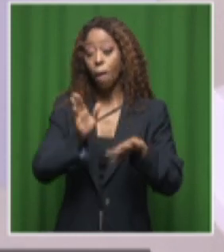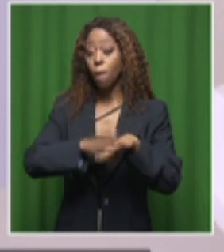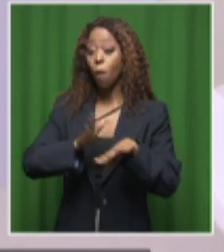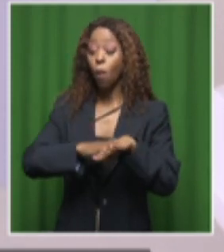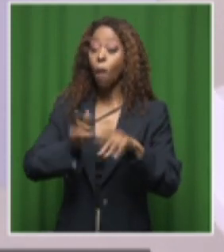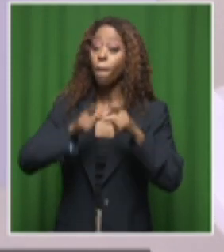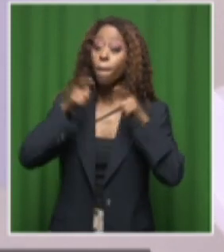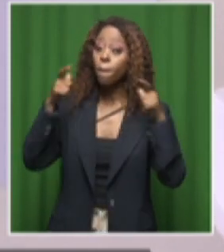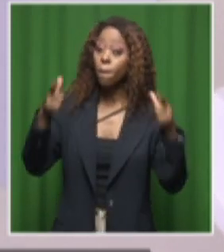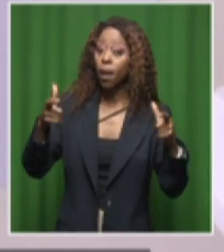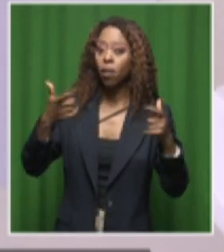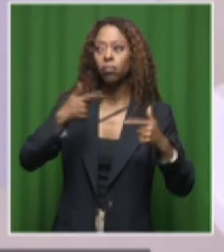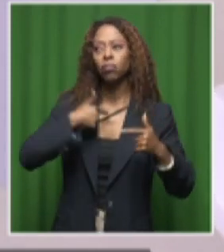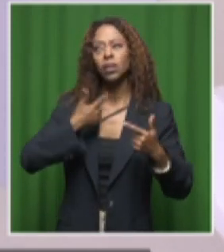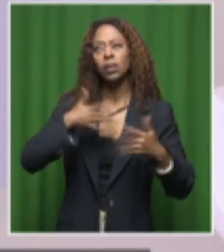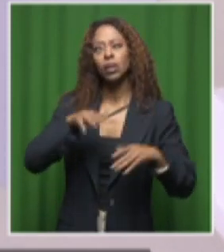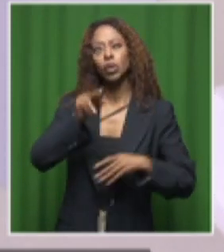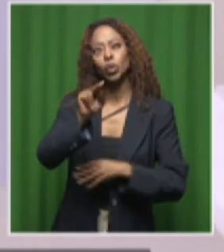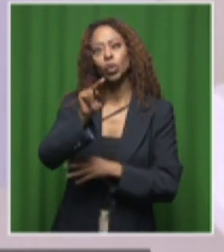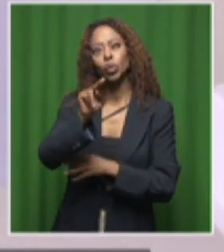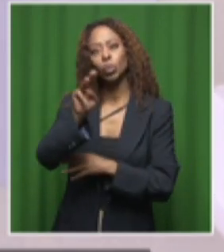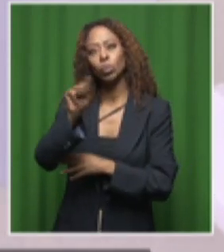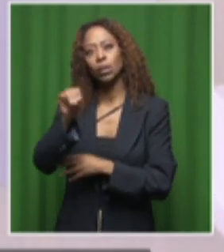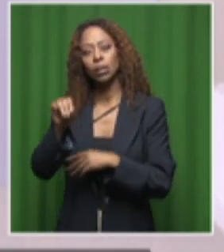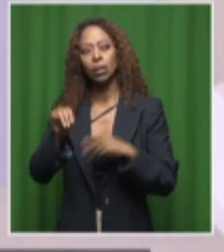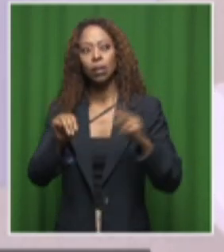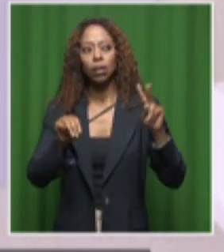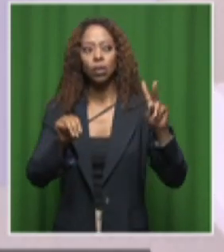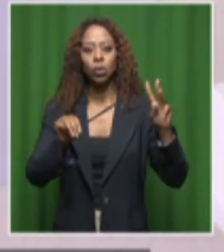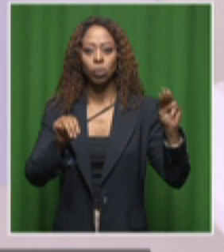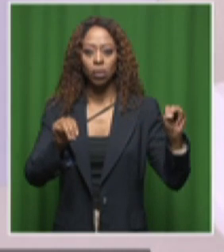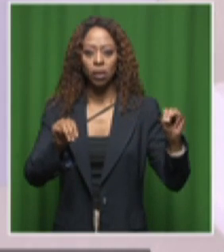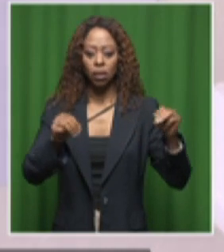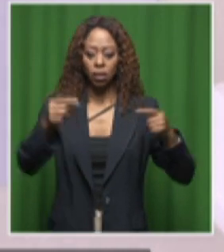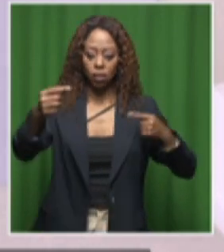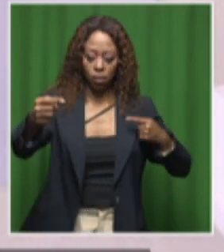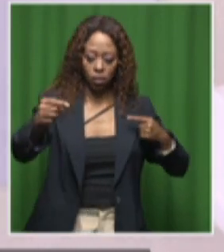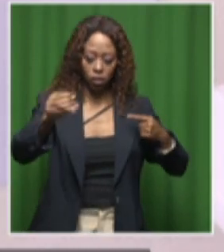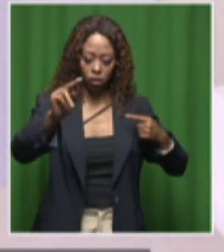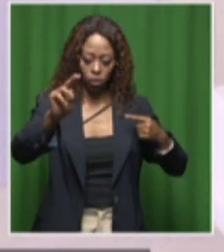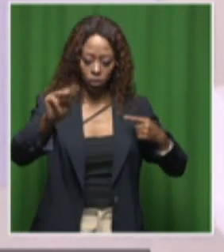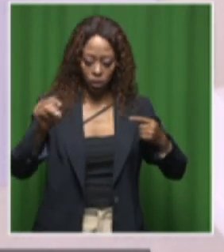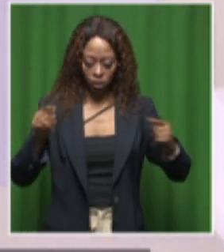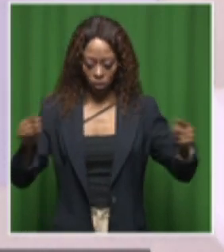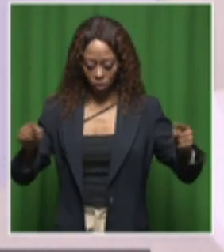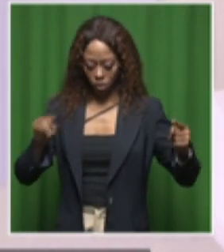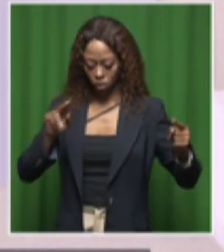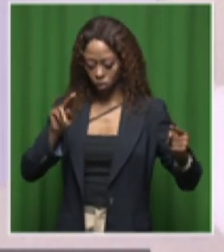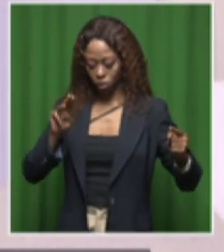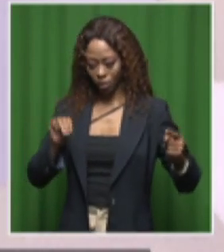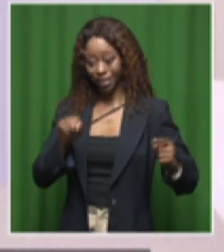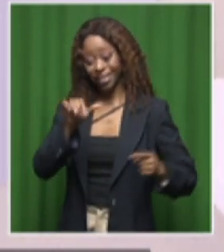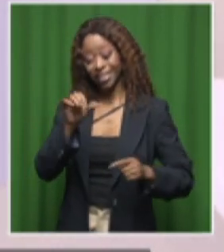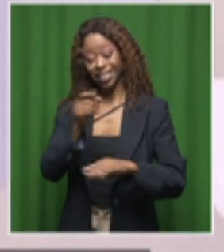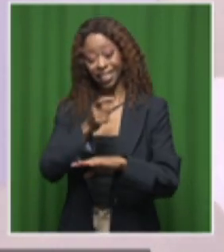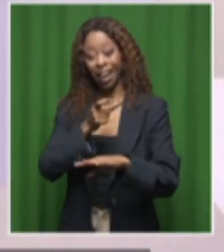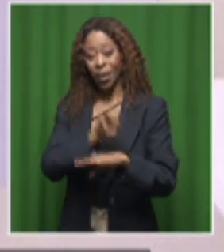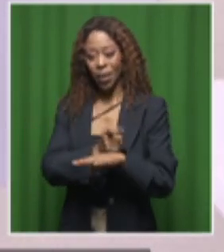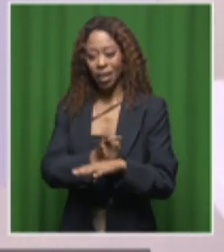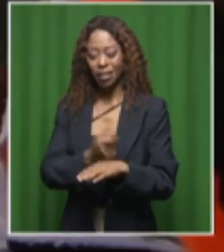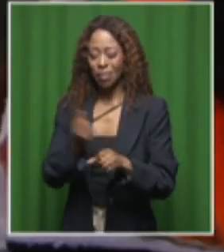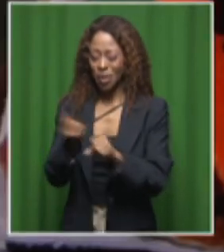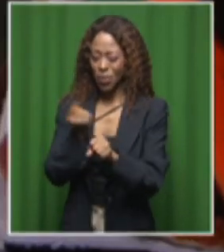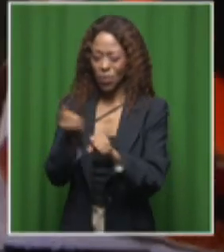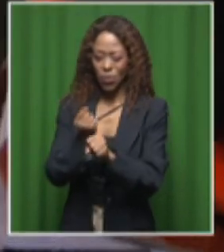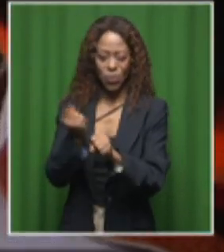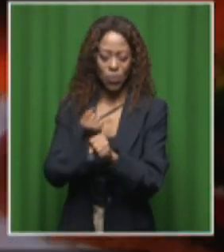I've done a piece which was 2 meters by 2 meters, that took me, I think, 60 to 70 hours to